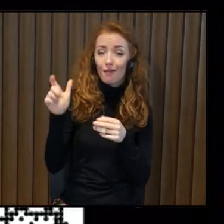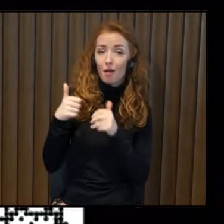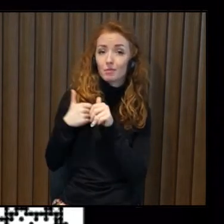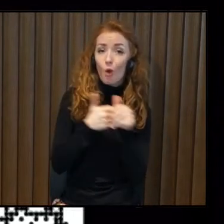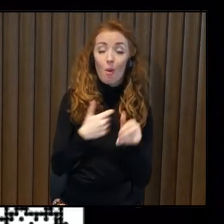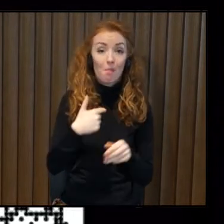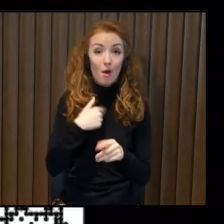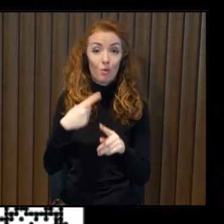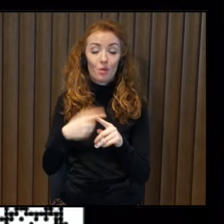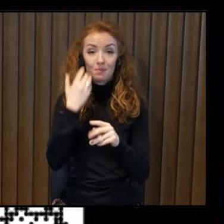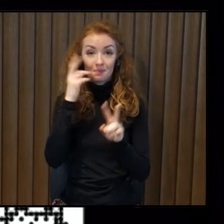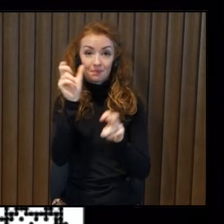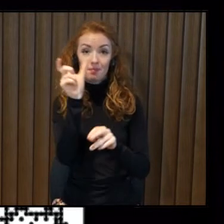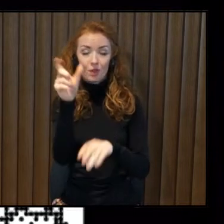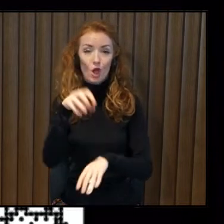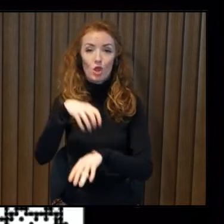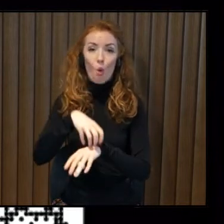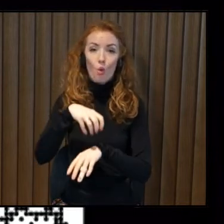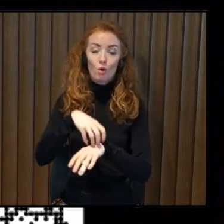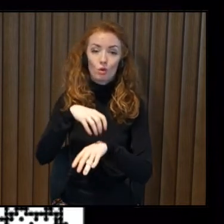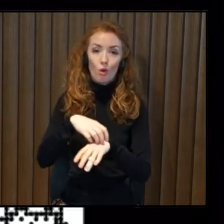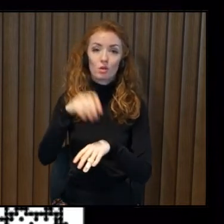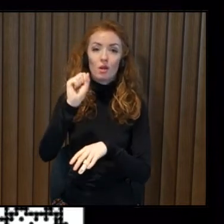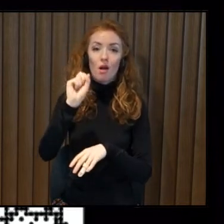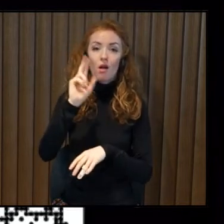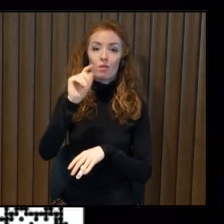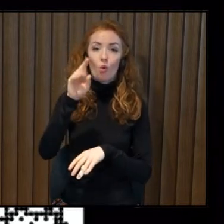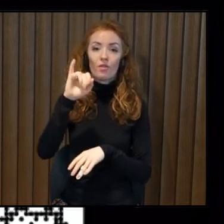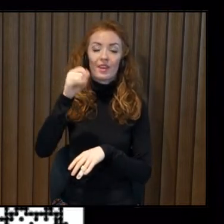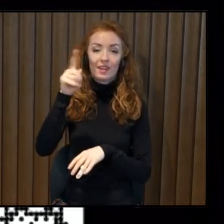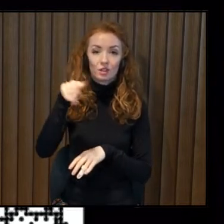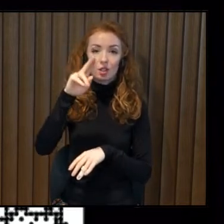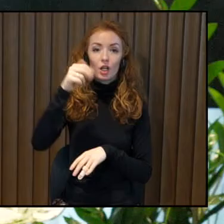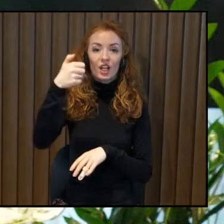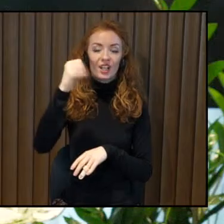much. I sincerely appreciate the opportunity to connect with you folks. It means a lot to me.